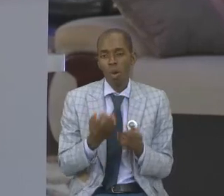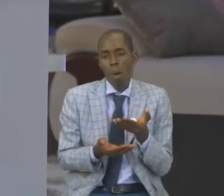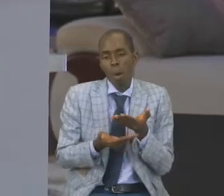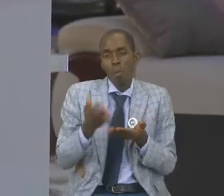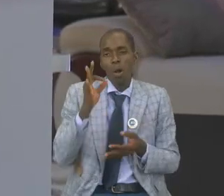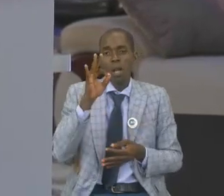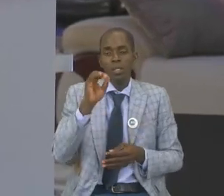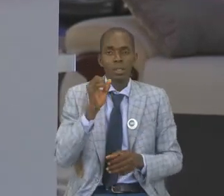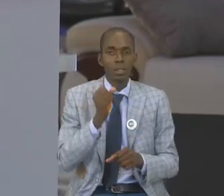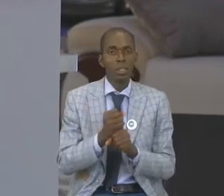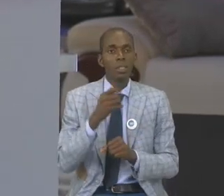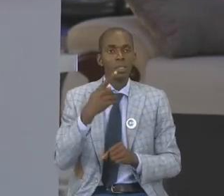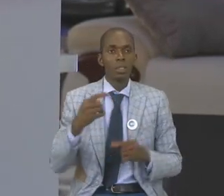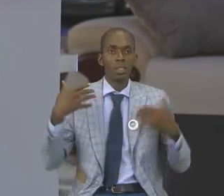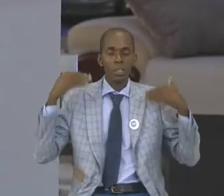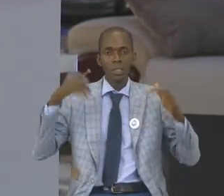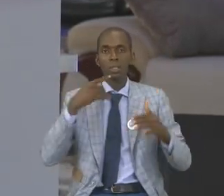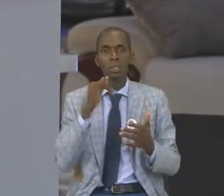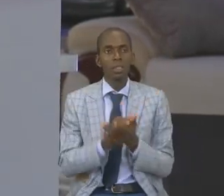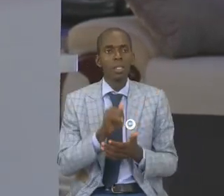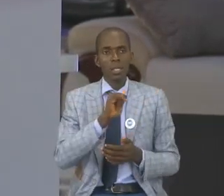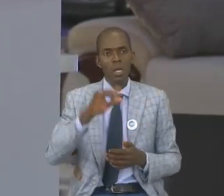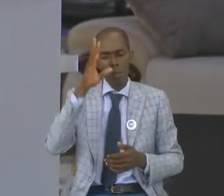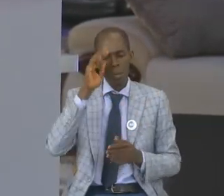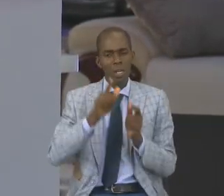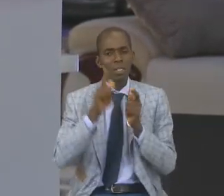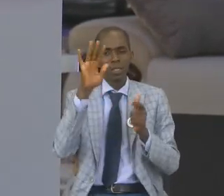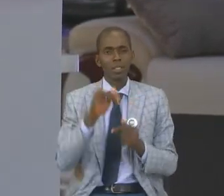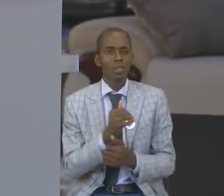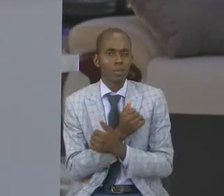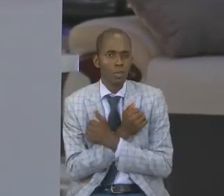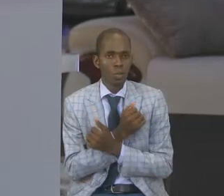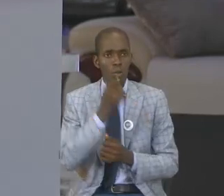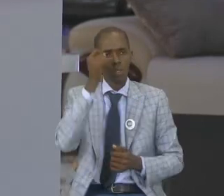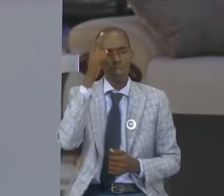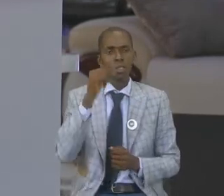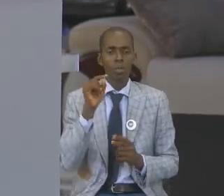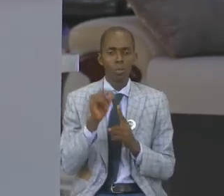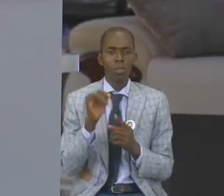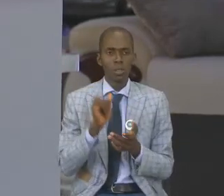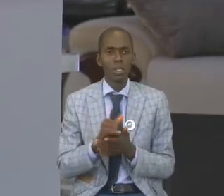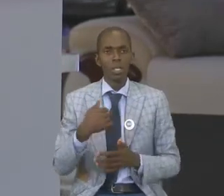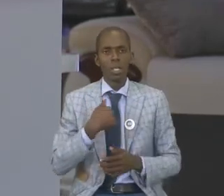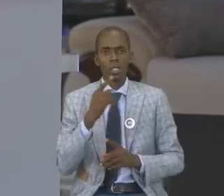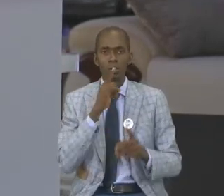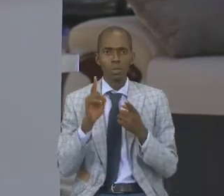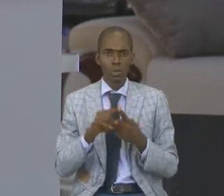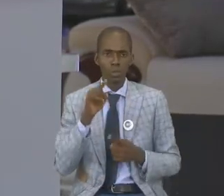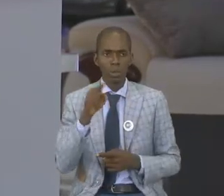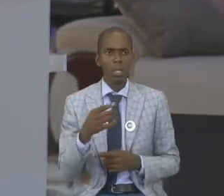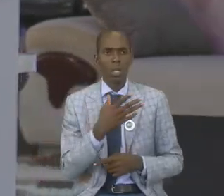a man greatly beloved, understand the words that I speak unto thee,